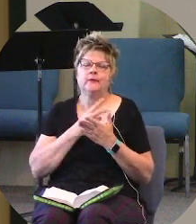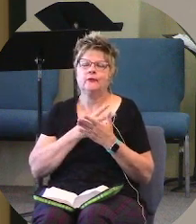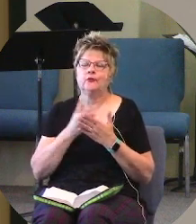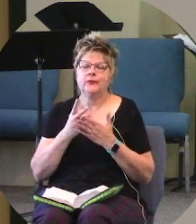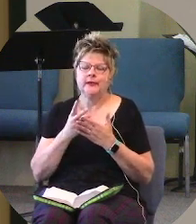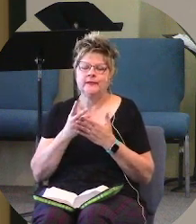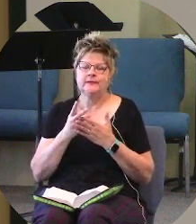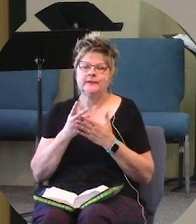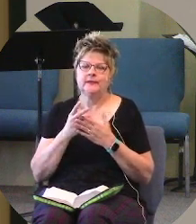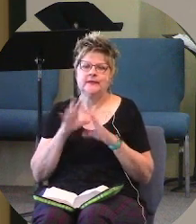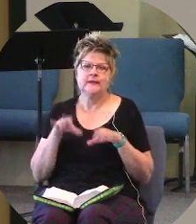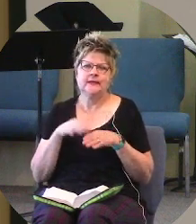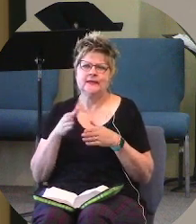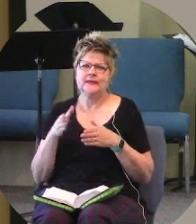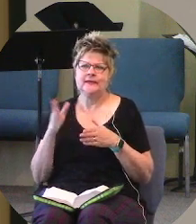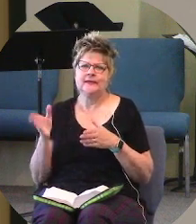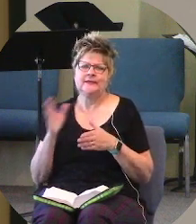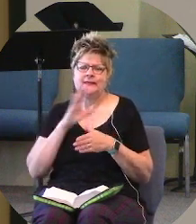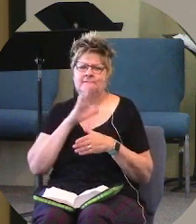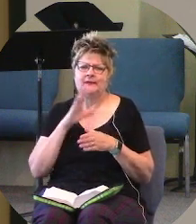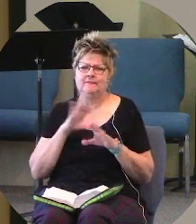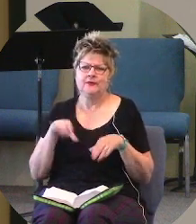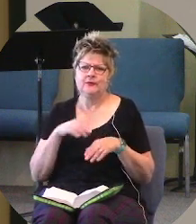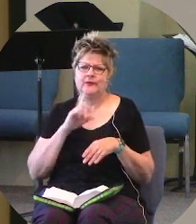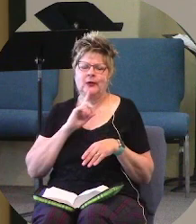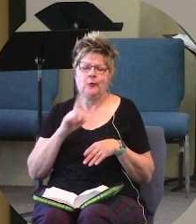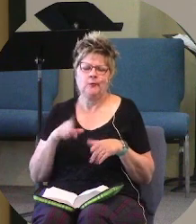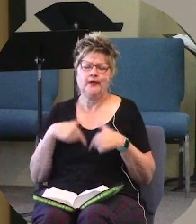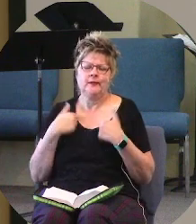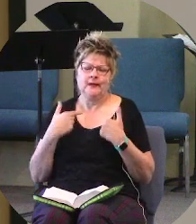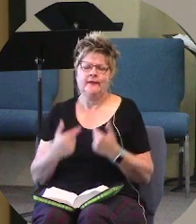And they did things that they would never do in their real life.